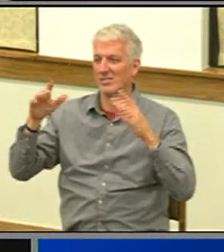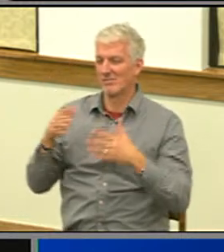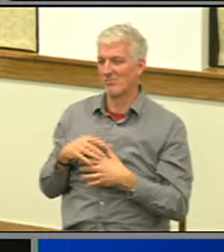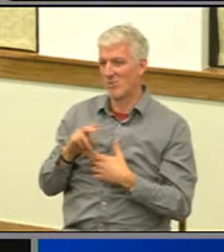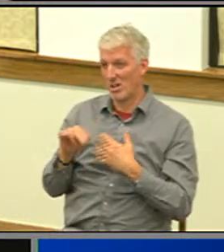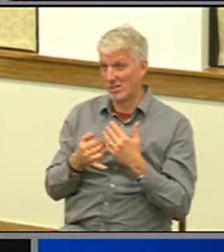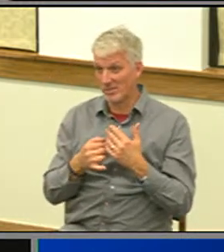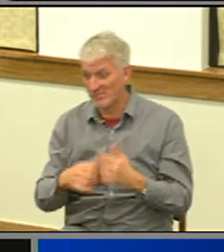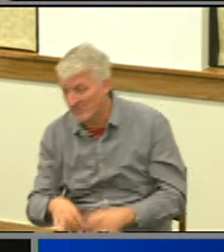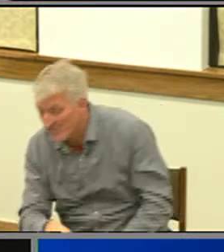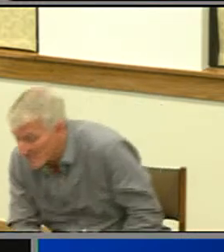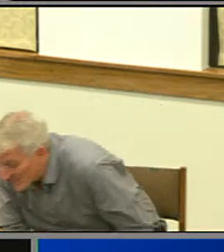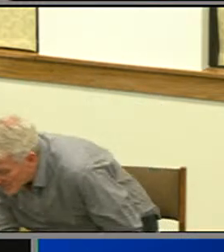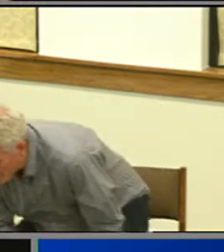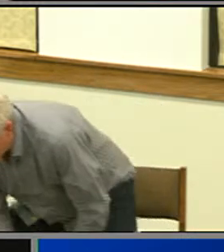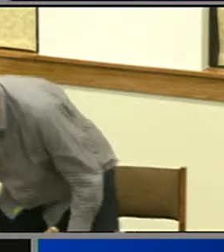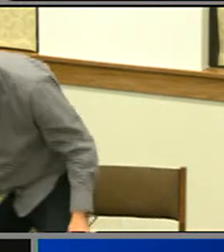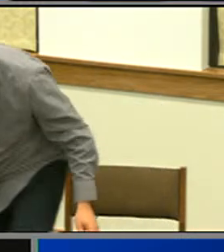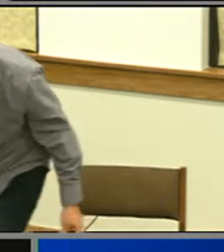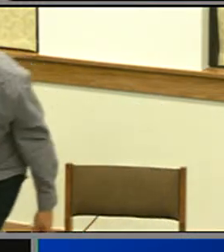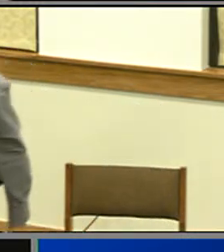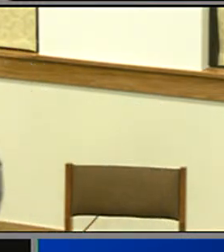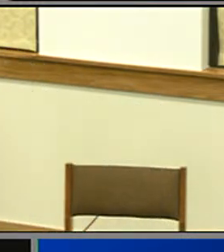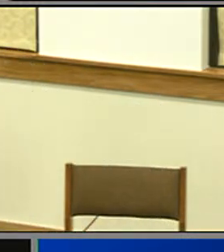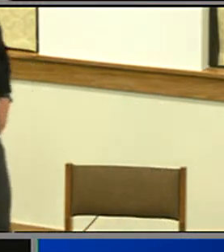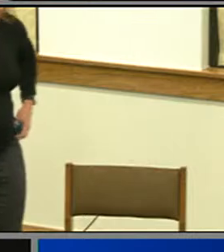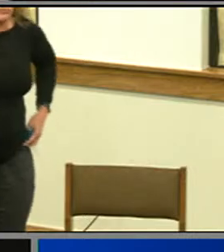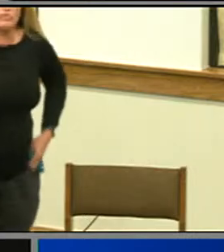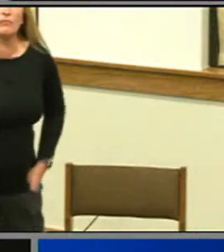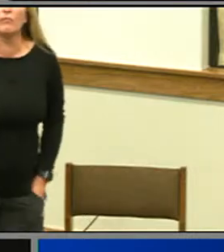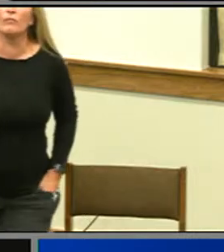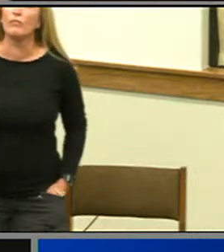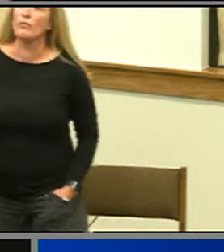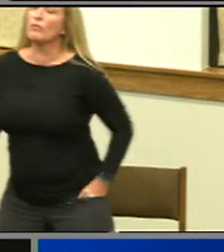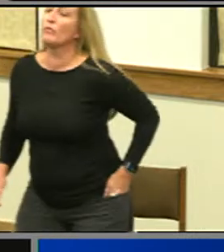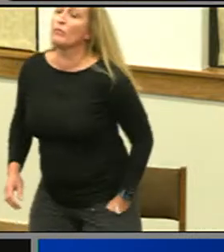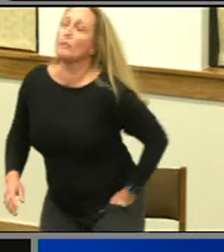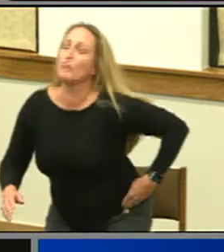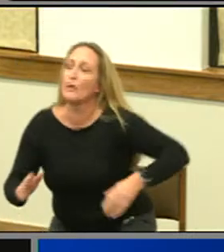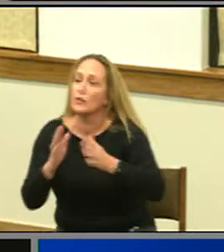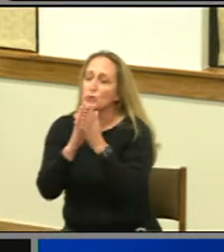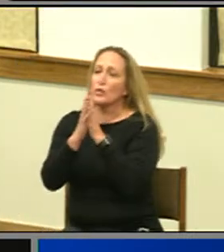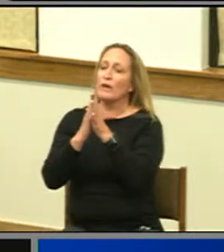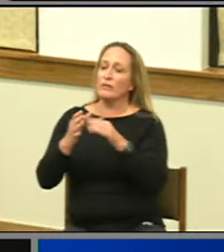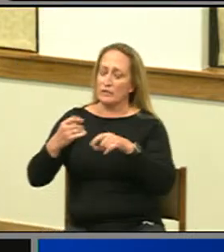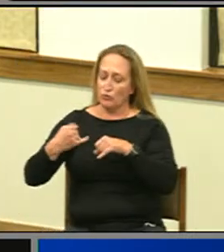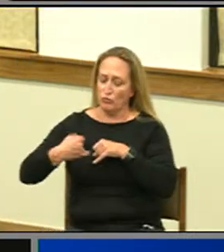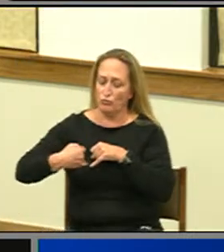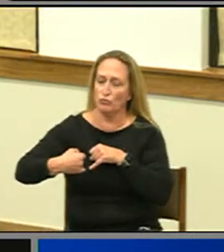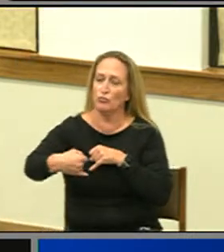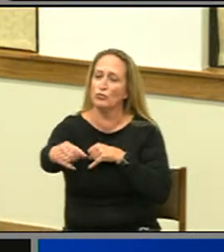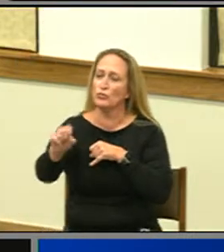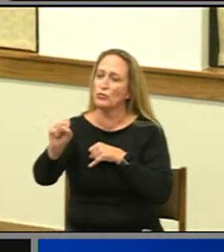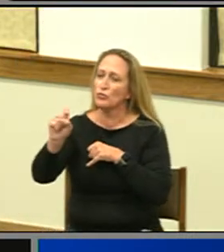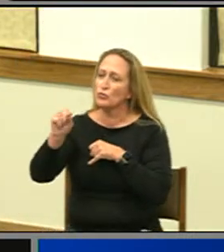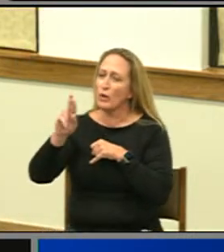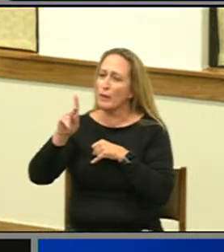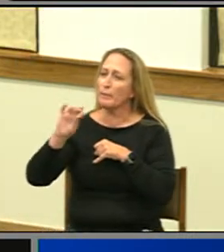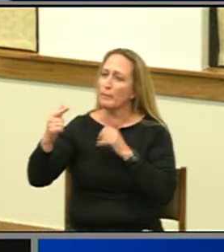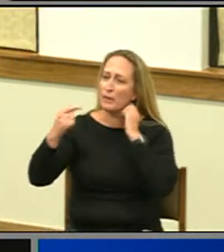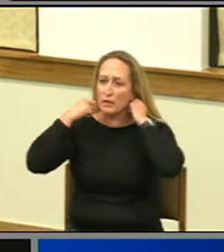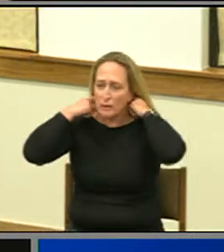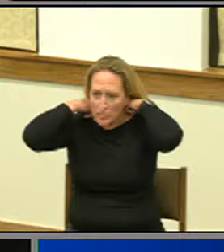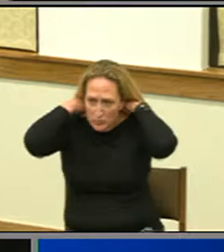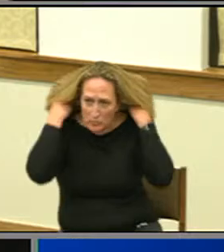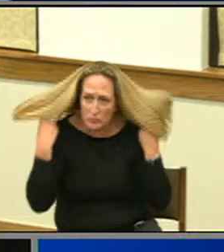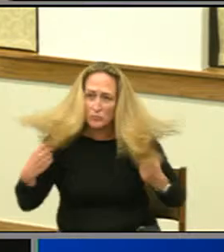Traffic striping will be the next phase of the project, and it involves new signing and pavement